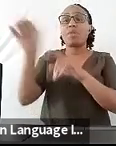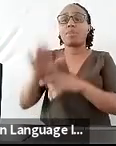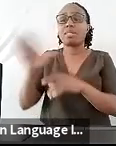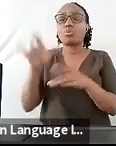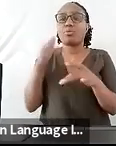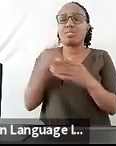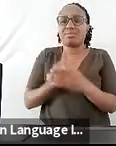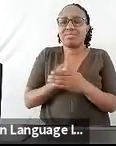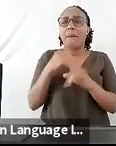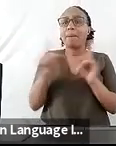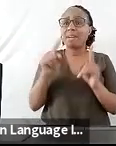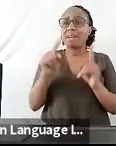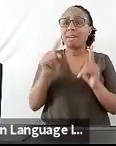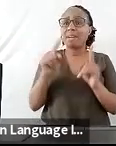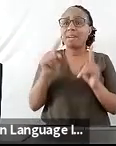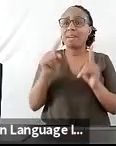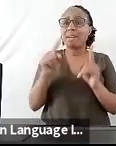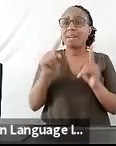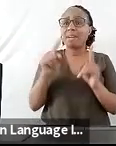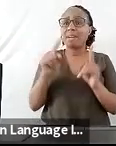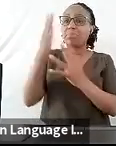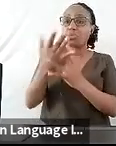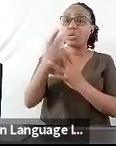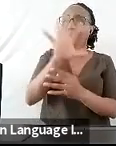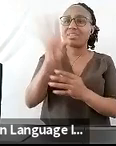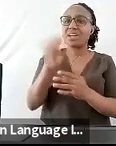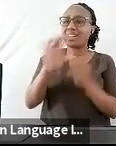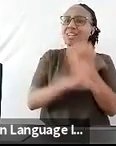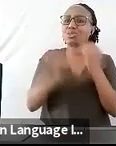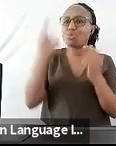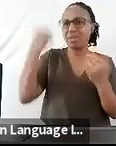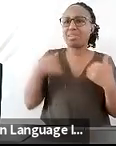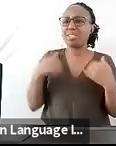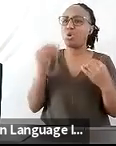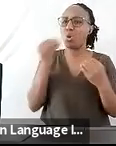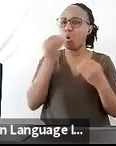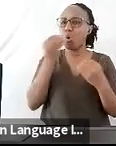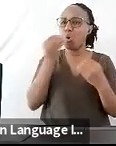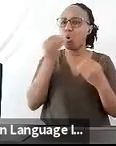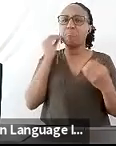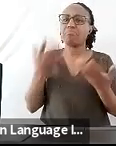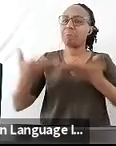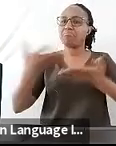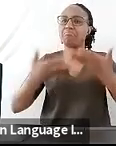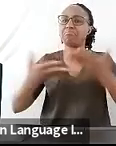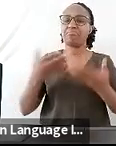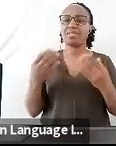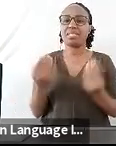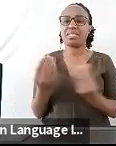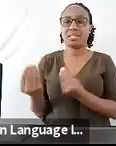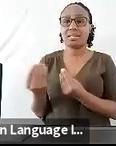So there's that. But then when, like I said, you know, when it's bad, it's really bad. If you